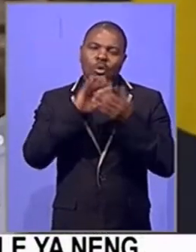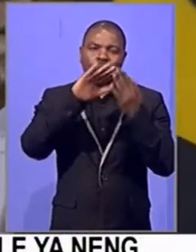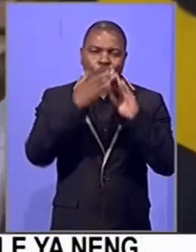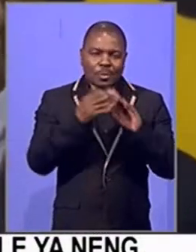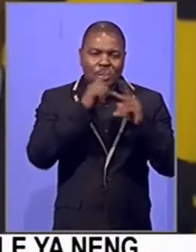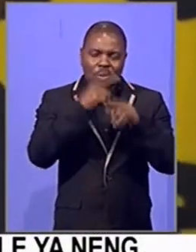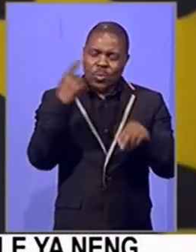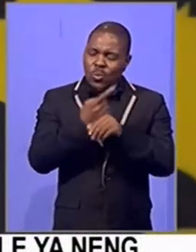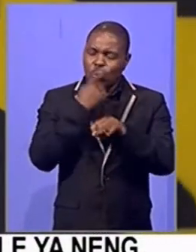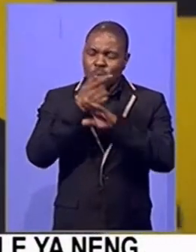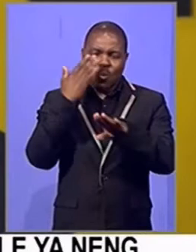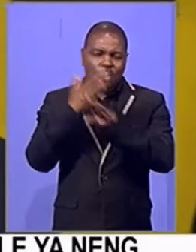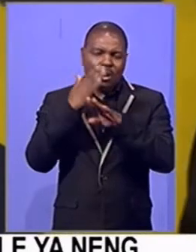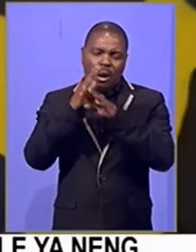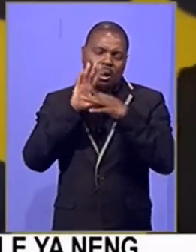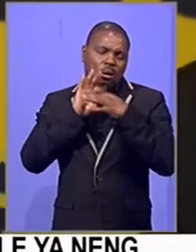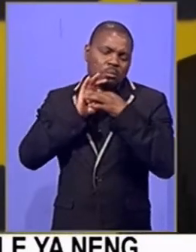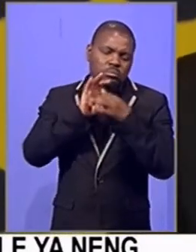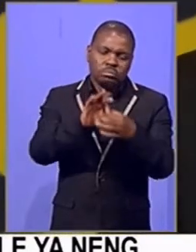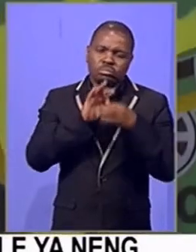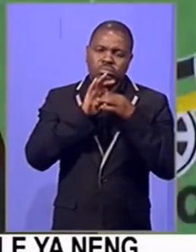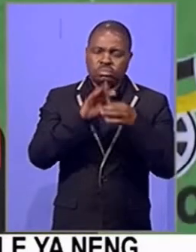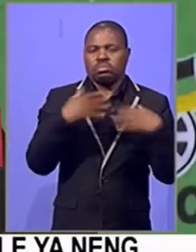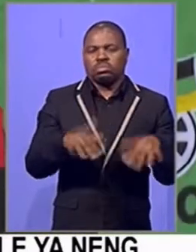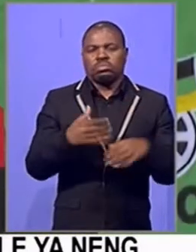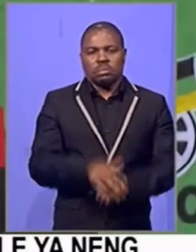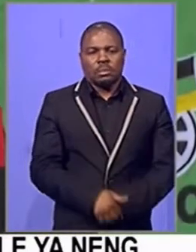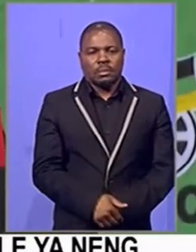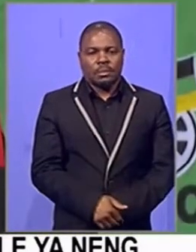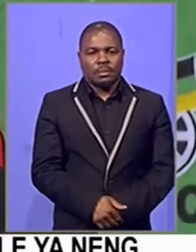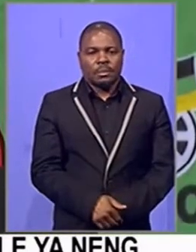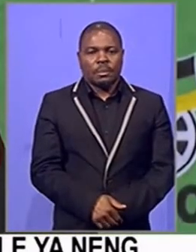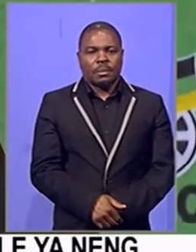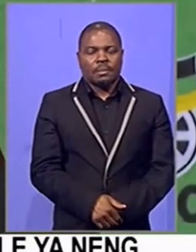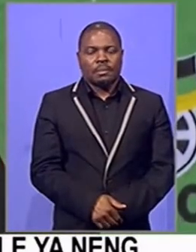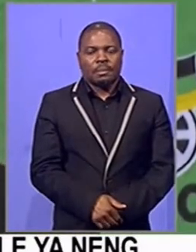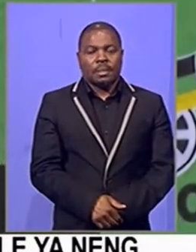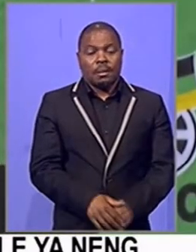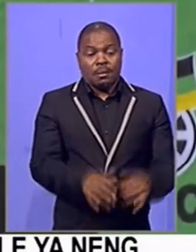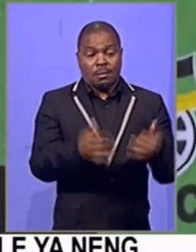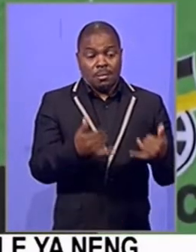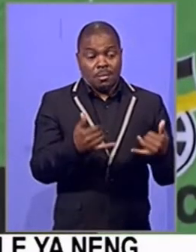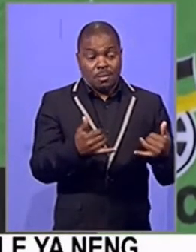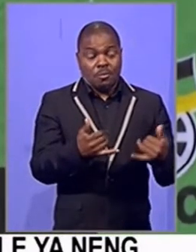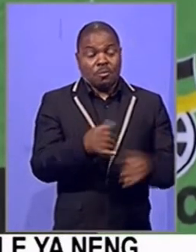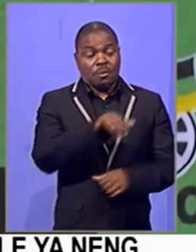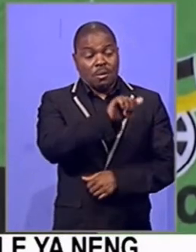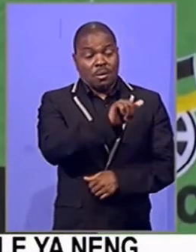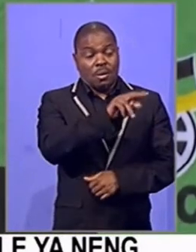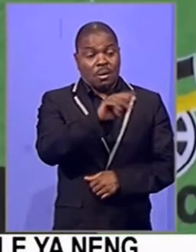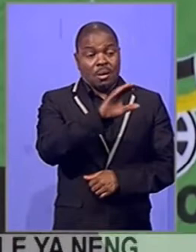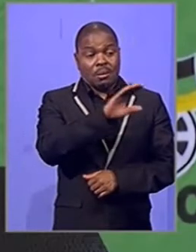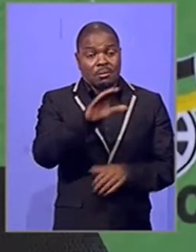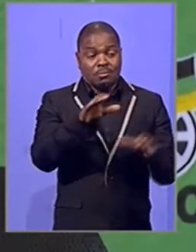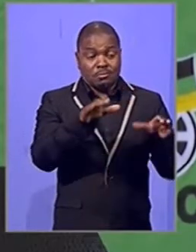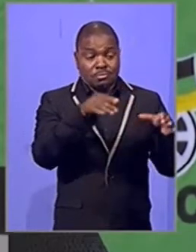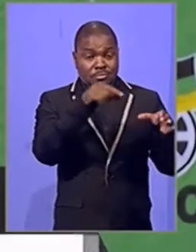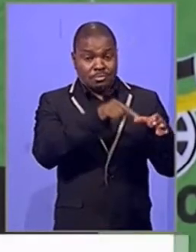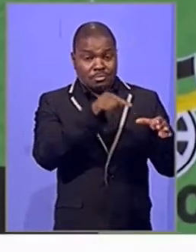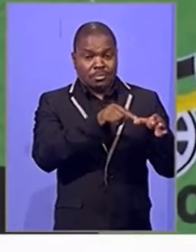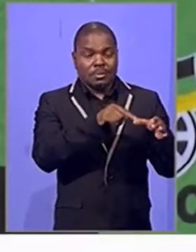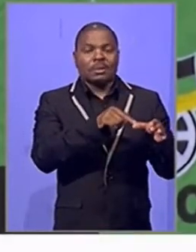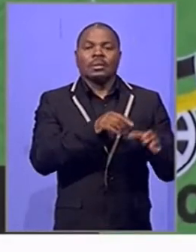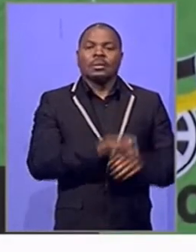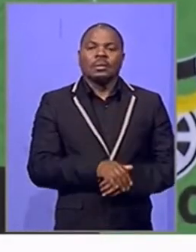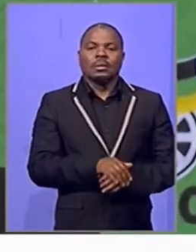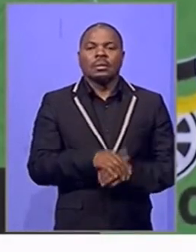ka dinako tsohle mosebetsing o a neng a o fuwa. At this point, when the African National Congress is to travail